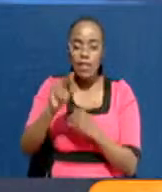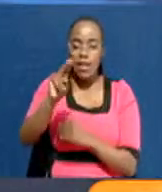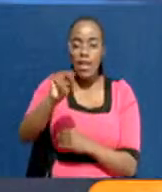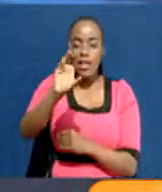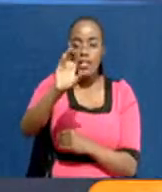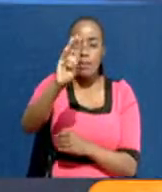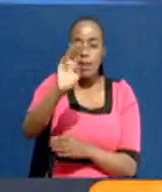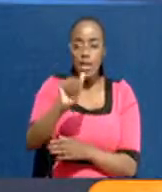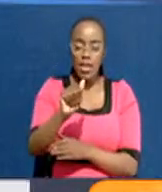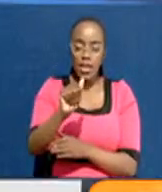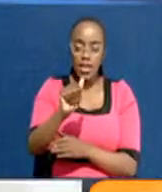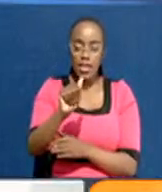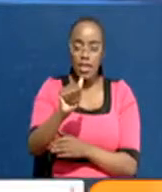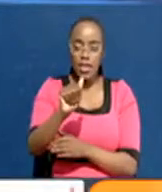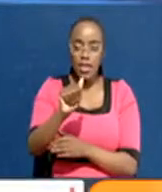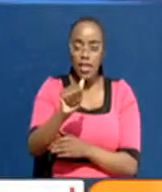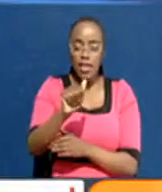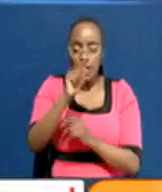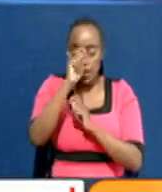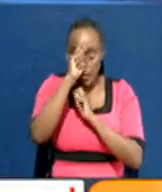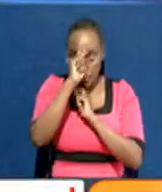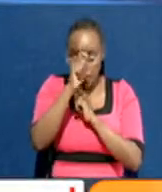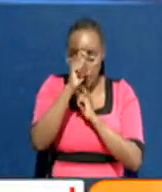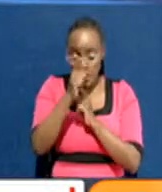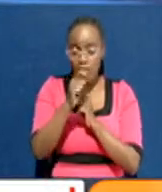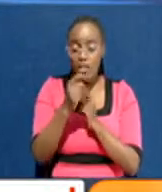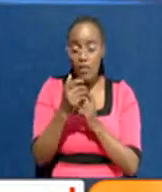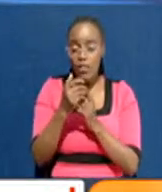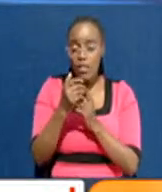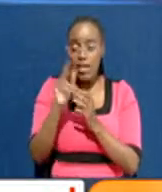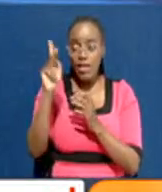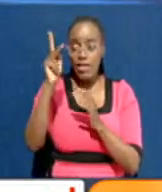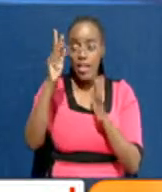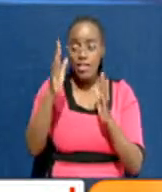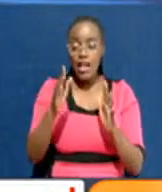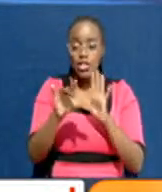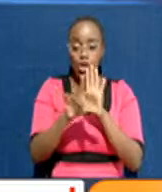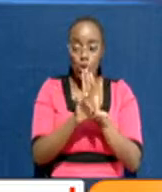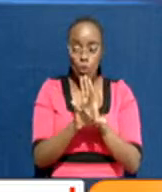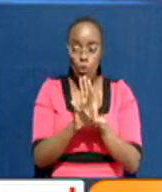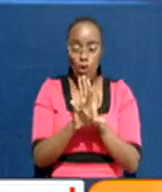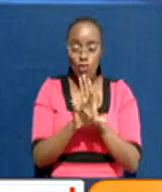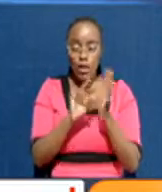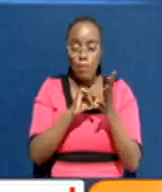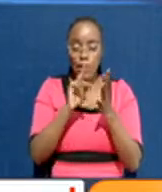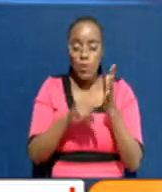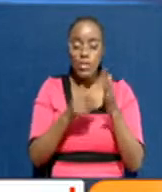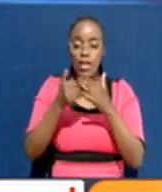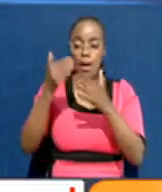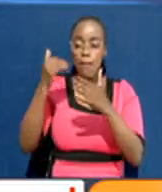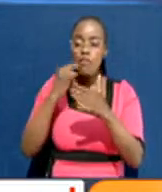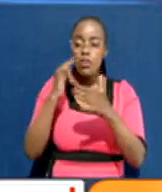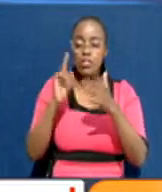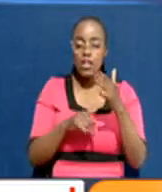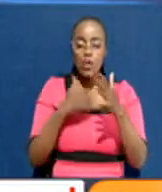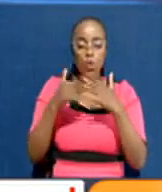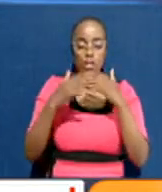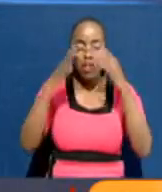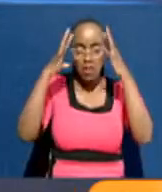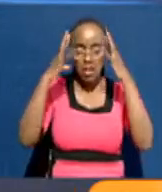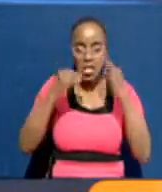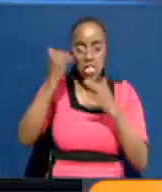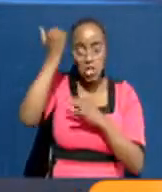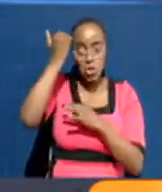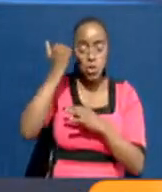NCBA respects the laws of the country and we play by the rules. So as I've said before, whatever decision the courts